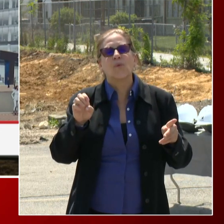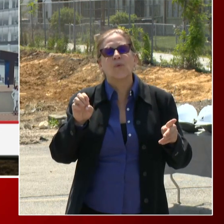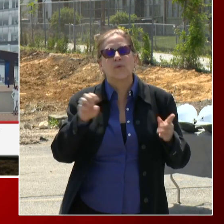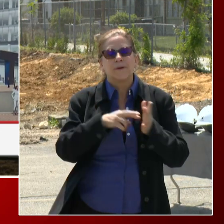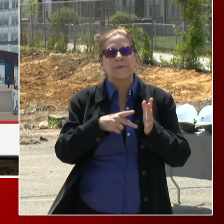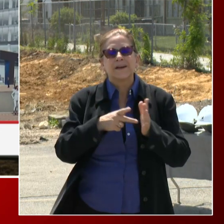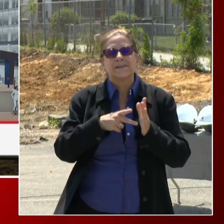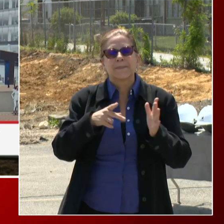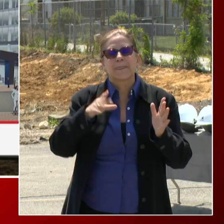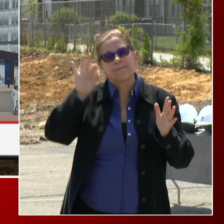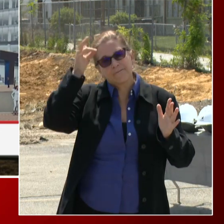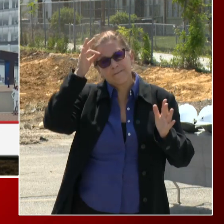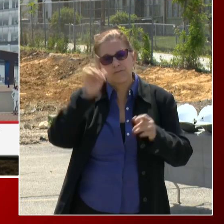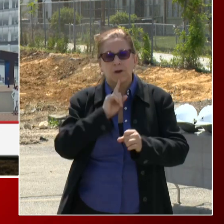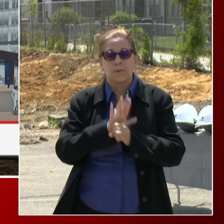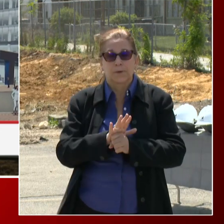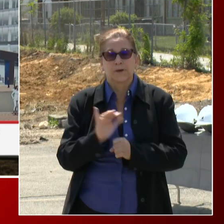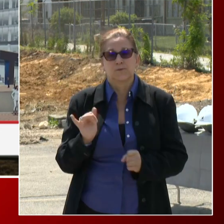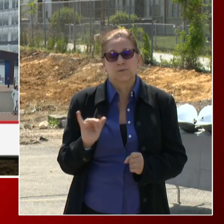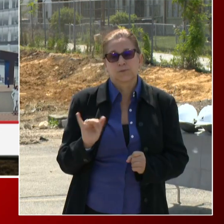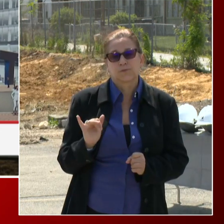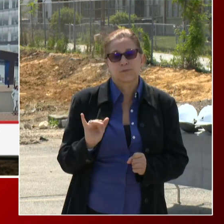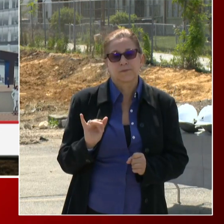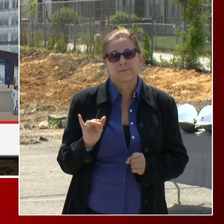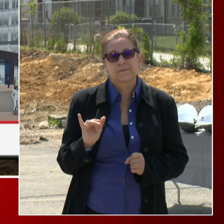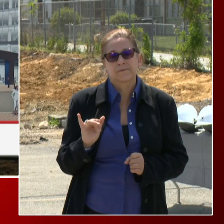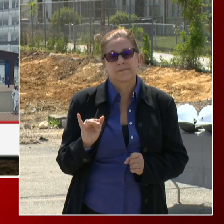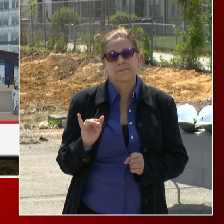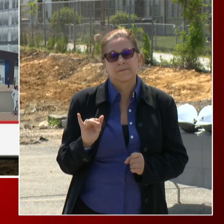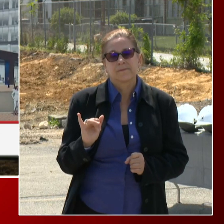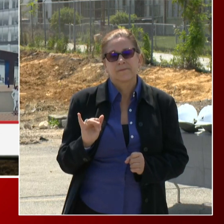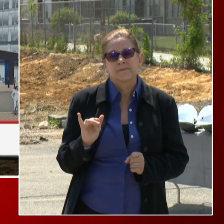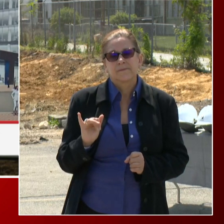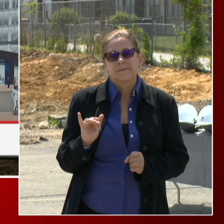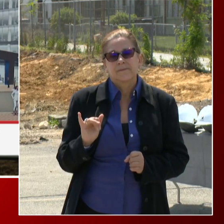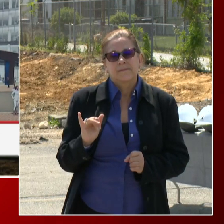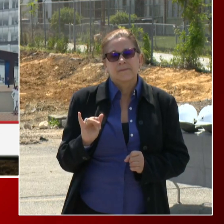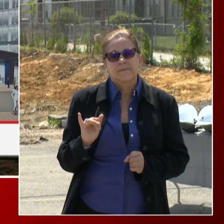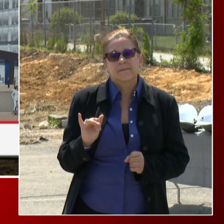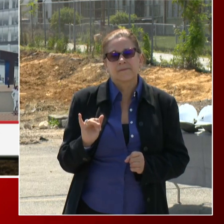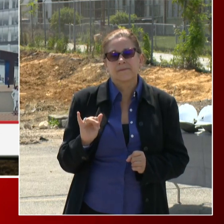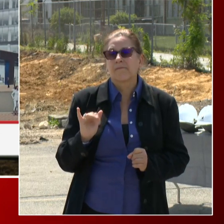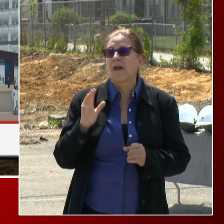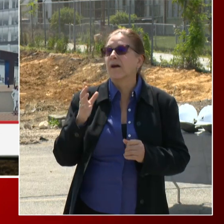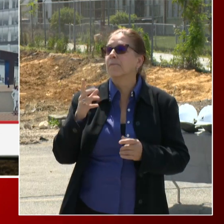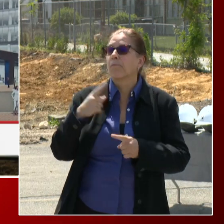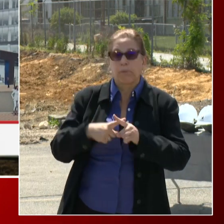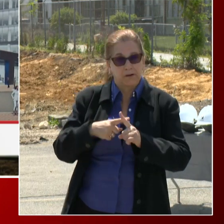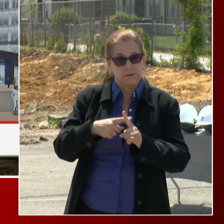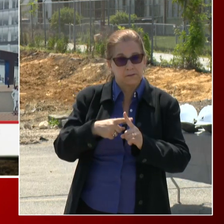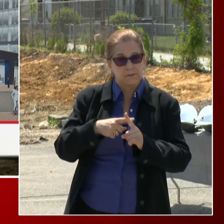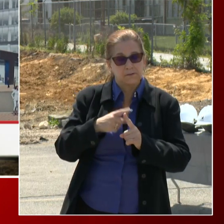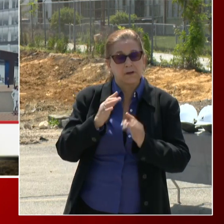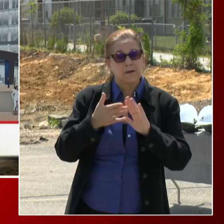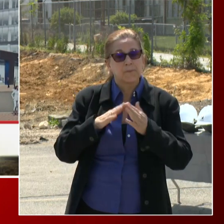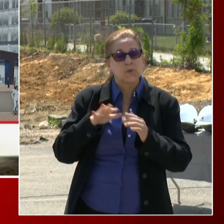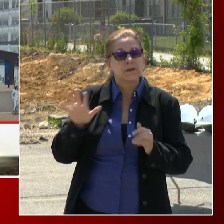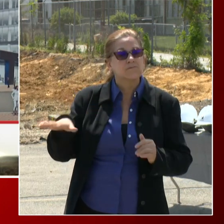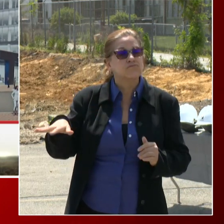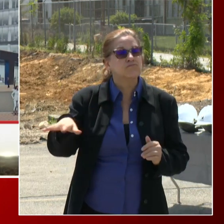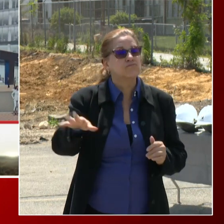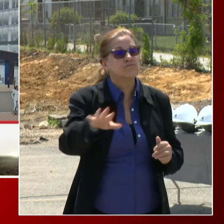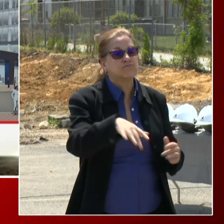commitment that will engage involve the development and will spur additional